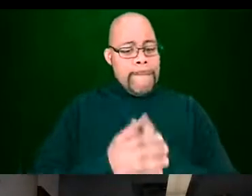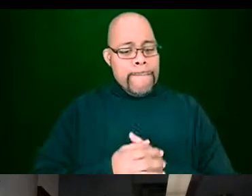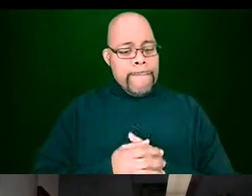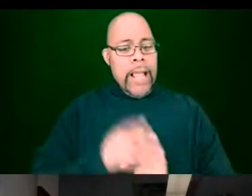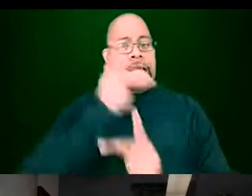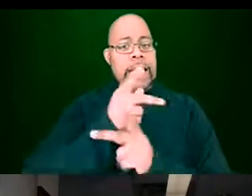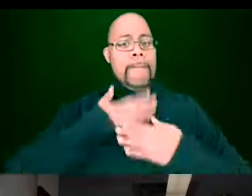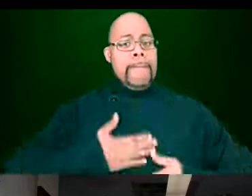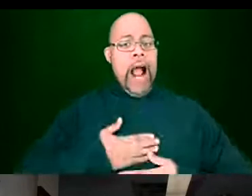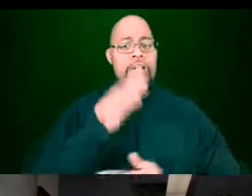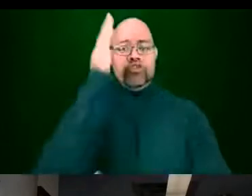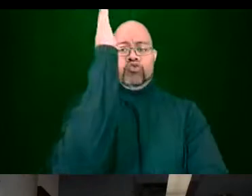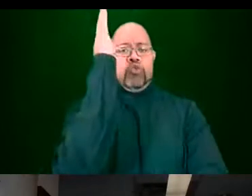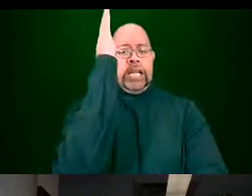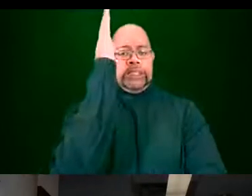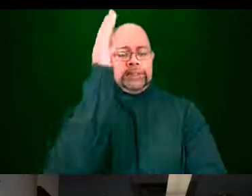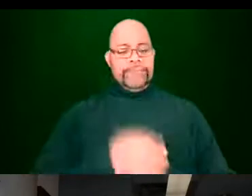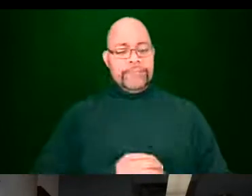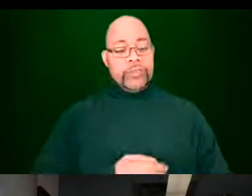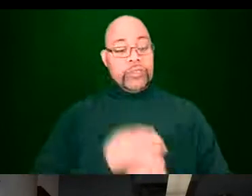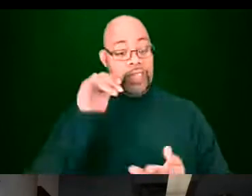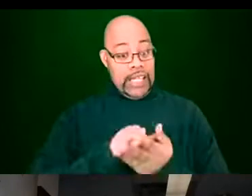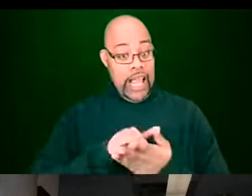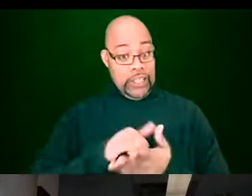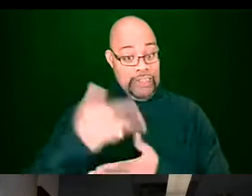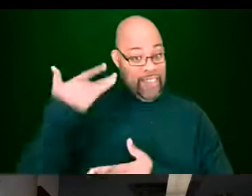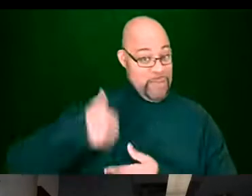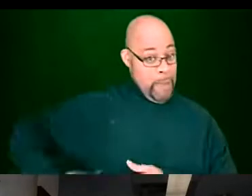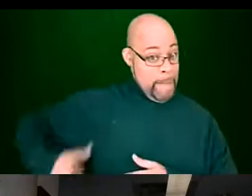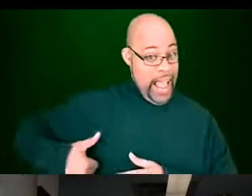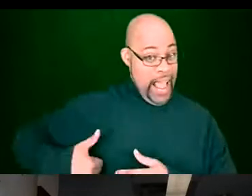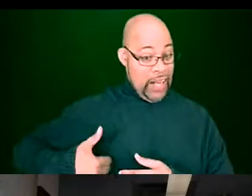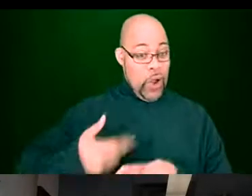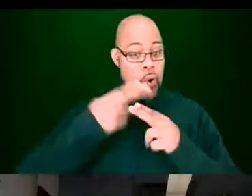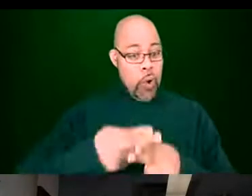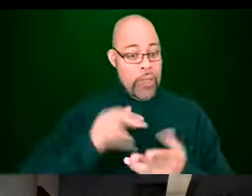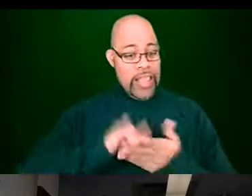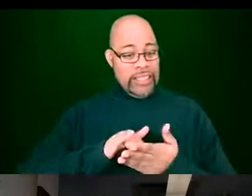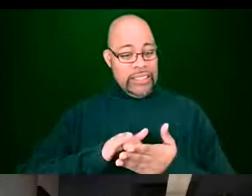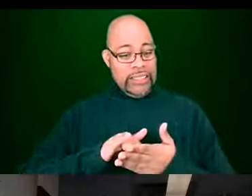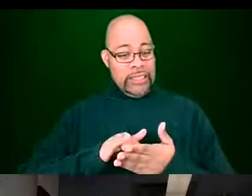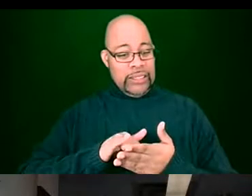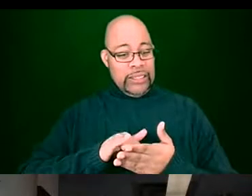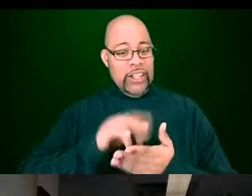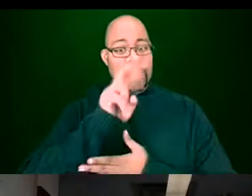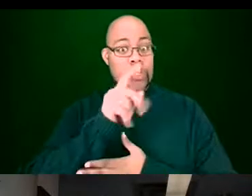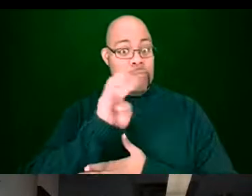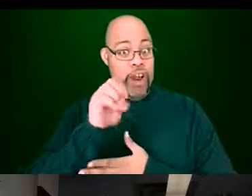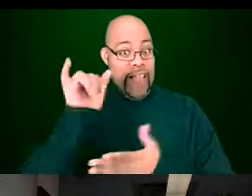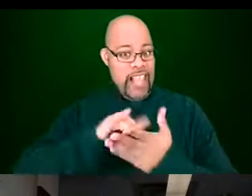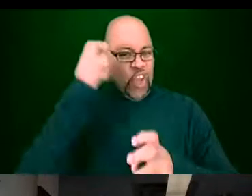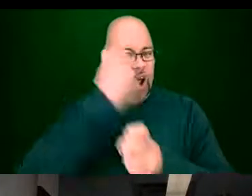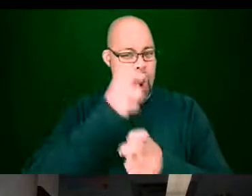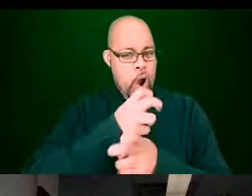keeping your body in order and stuff. So that you're tapping on your back, that's kind of like, that's called your vertebrate. So that's that